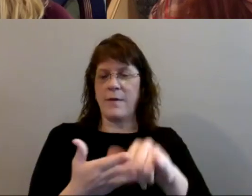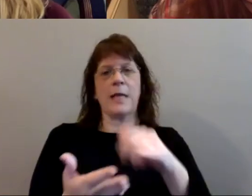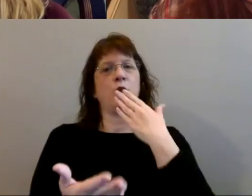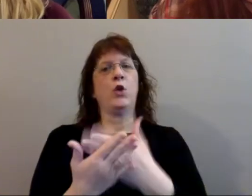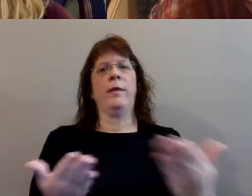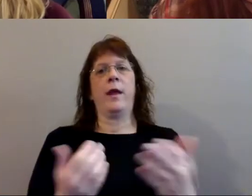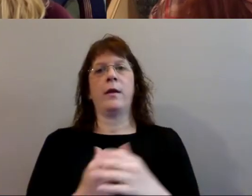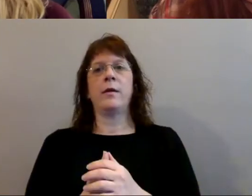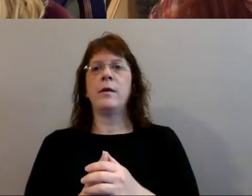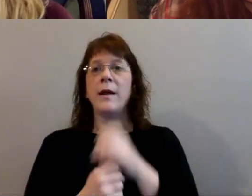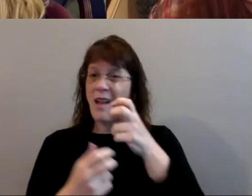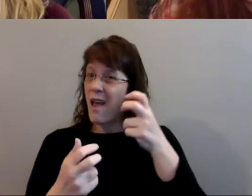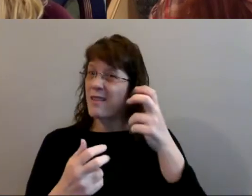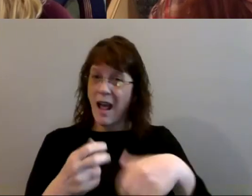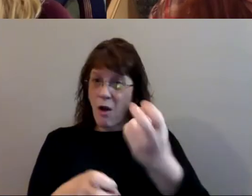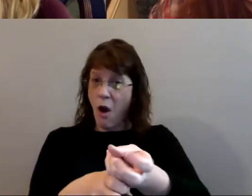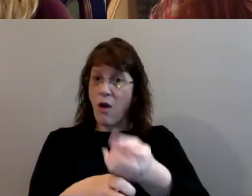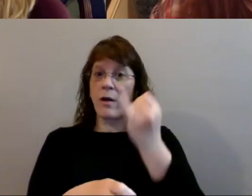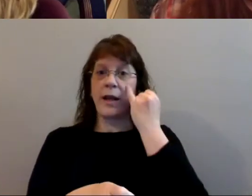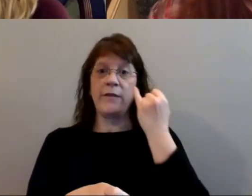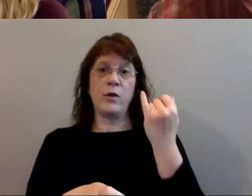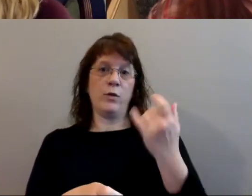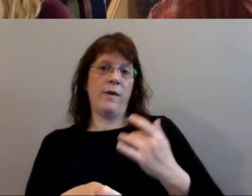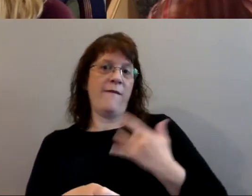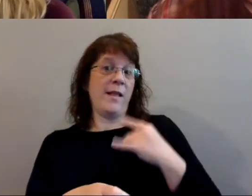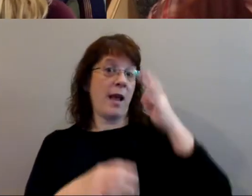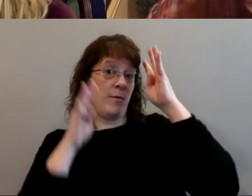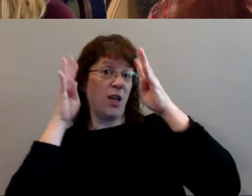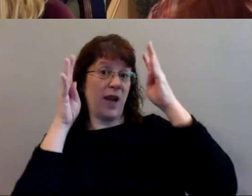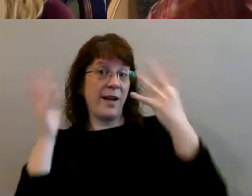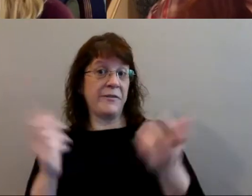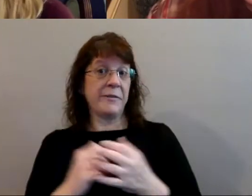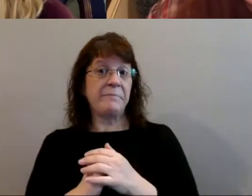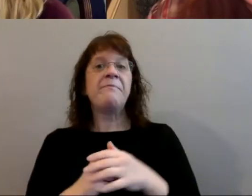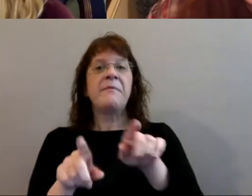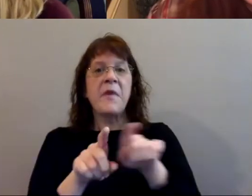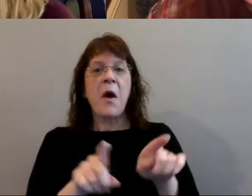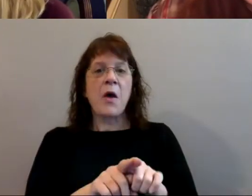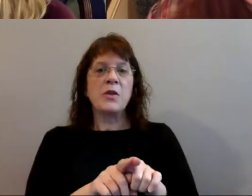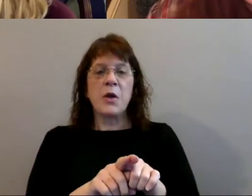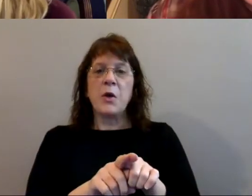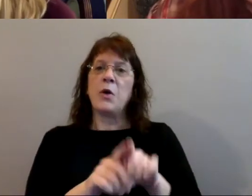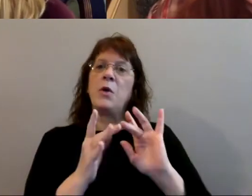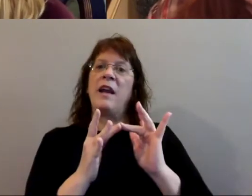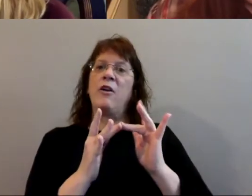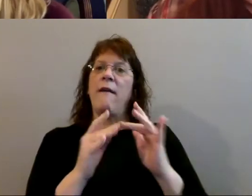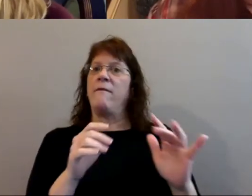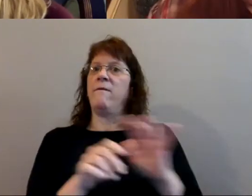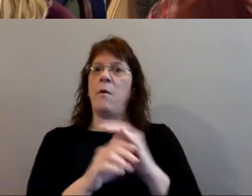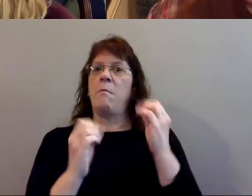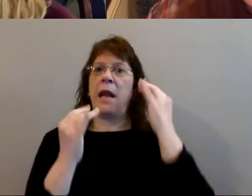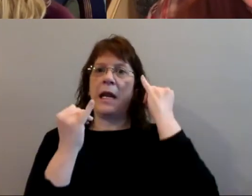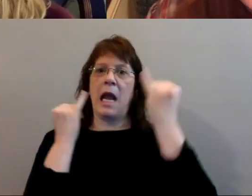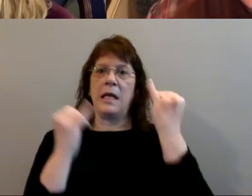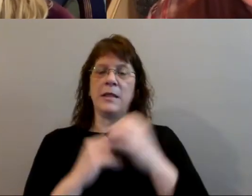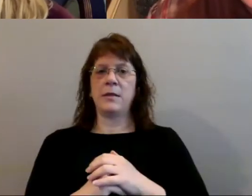not that hard if you just feel like being creative. Also, the internet is full of ideas. That's totally